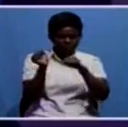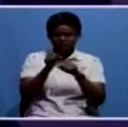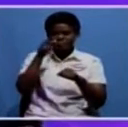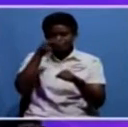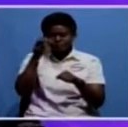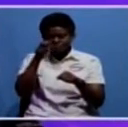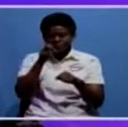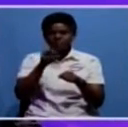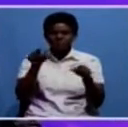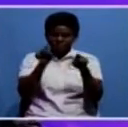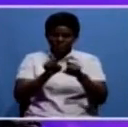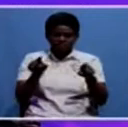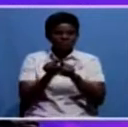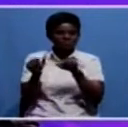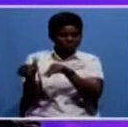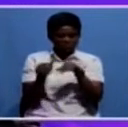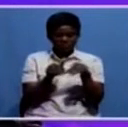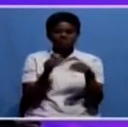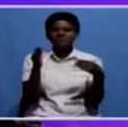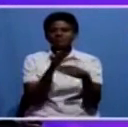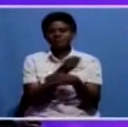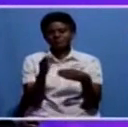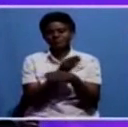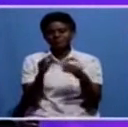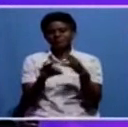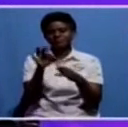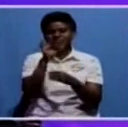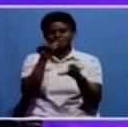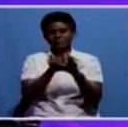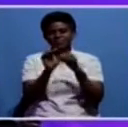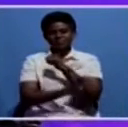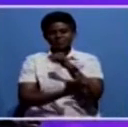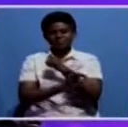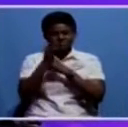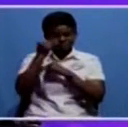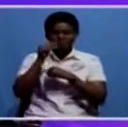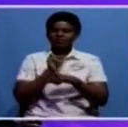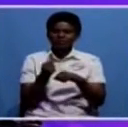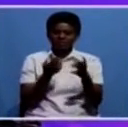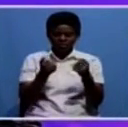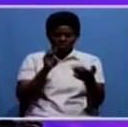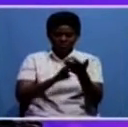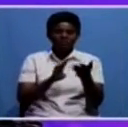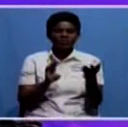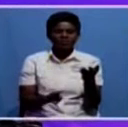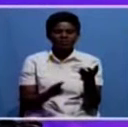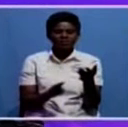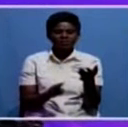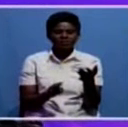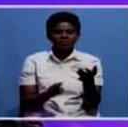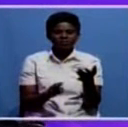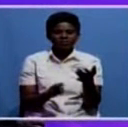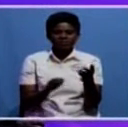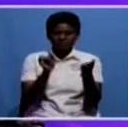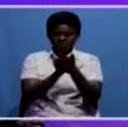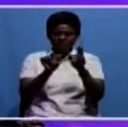by even taking away entrepreneurship spirit in this country, because we want to believe that, no, as long as